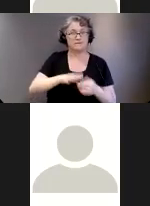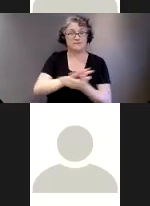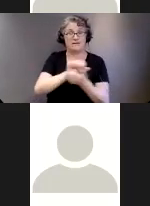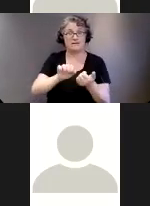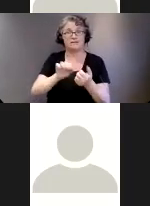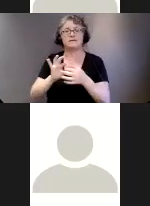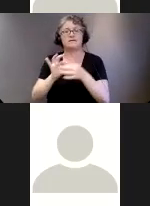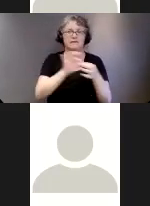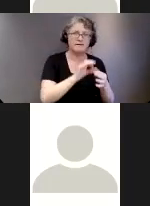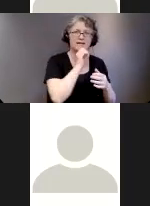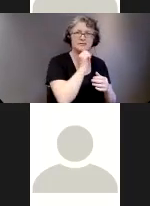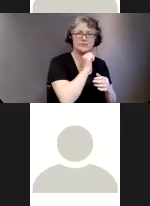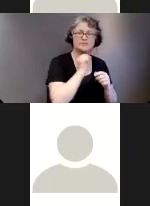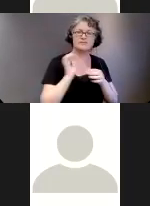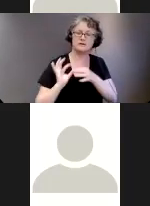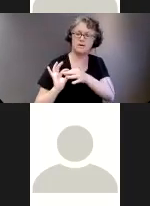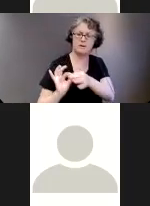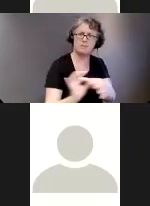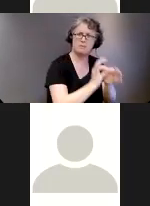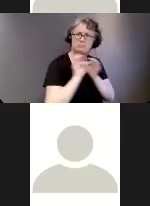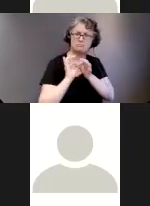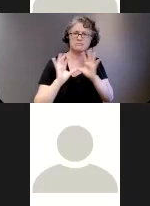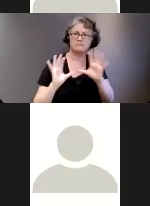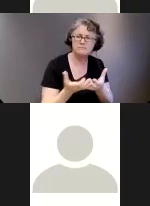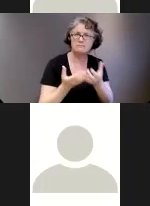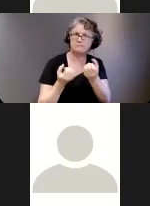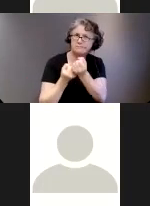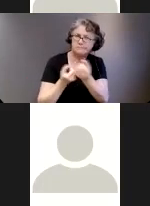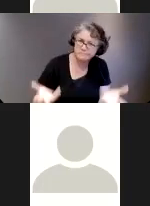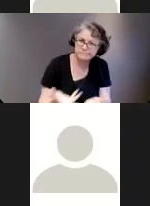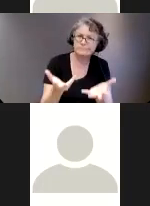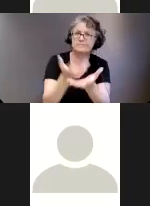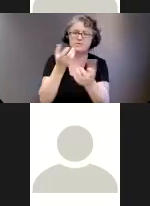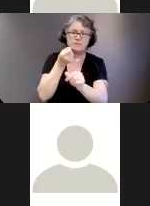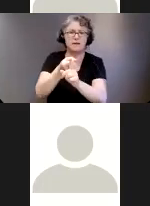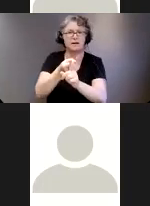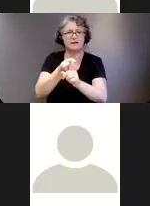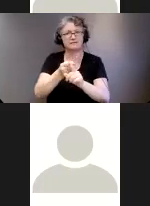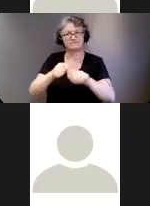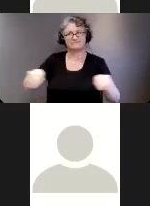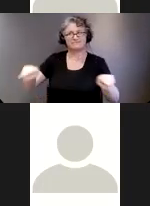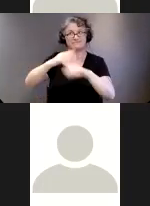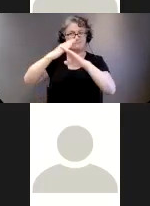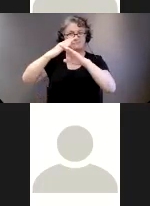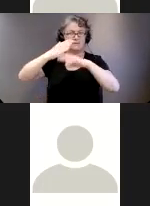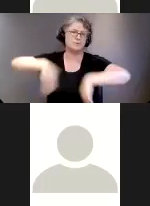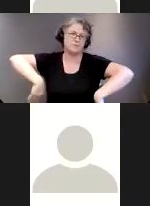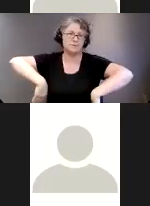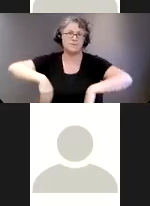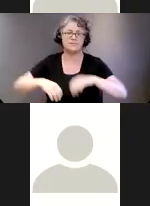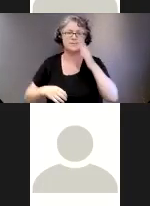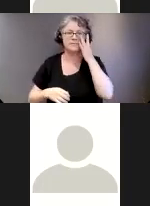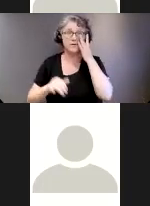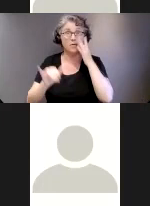creating a resource is always a great way to try to impact and reduce these barriers. We also know